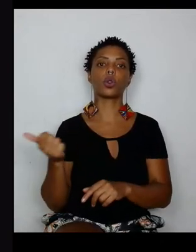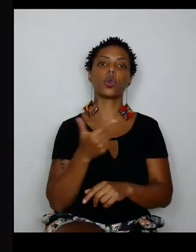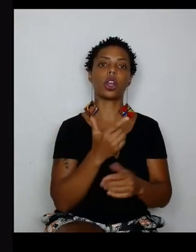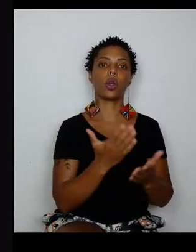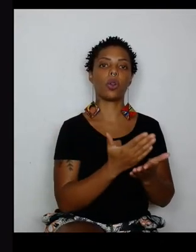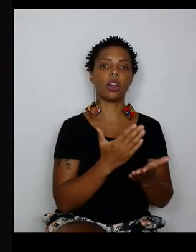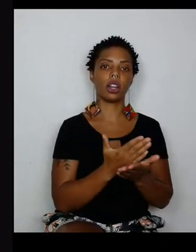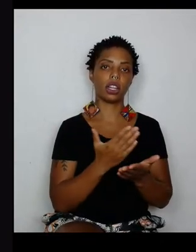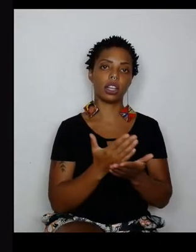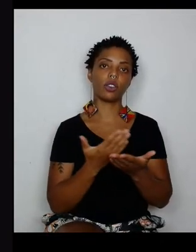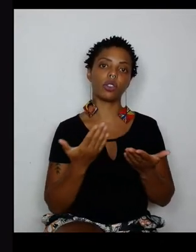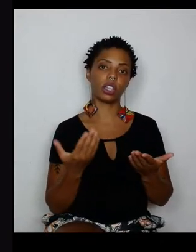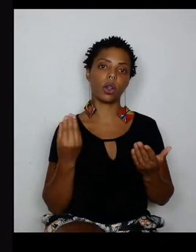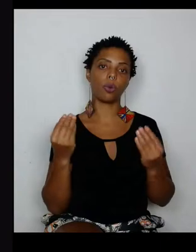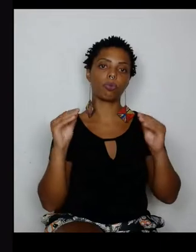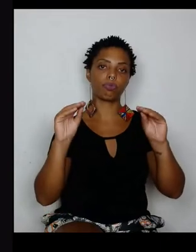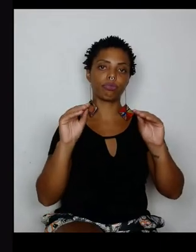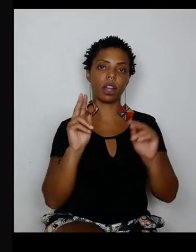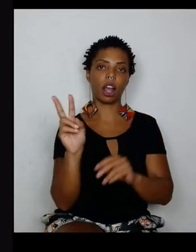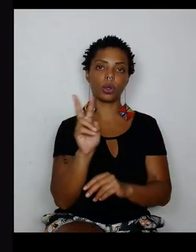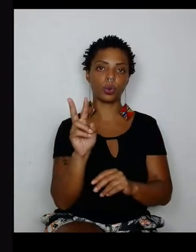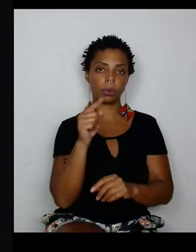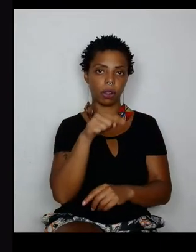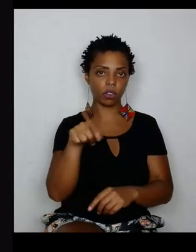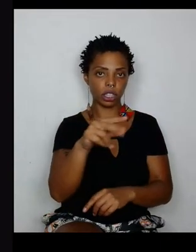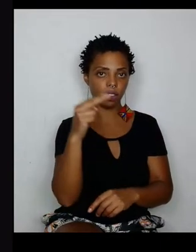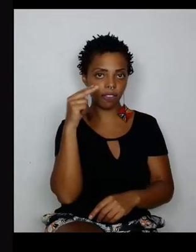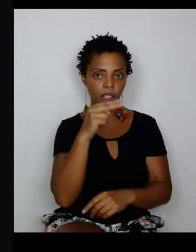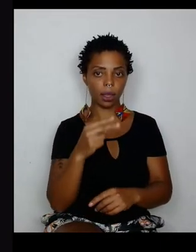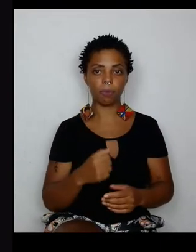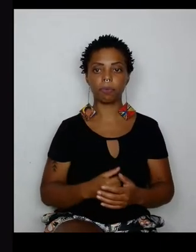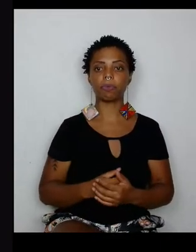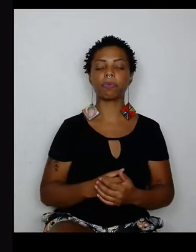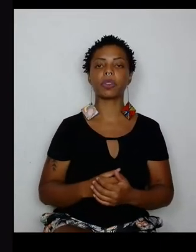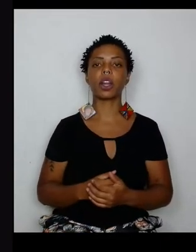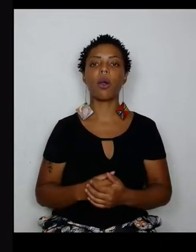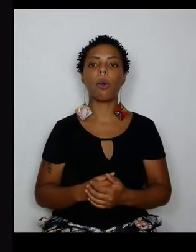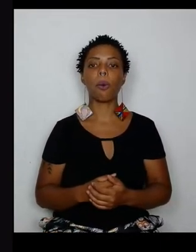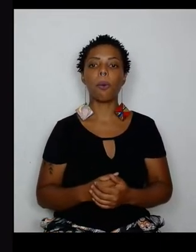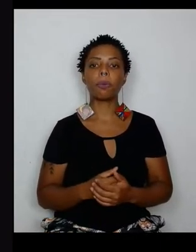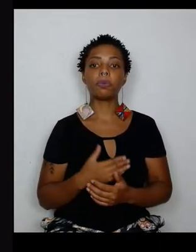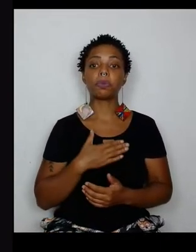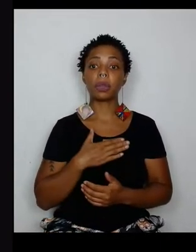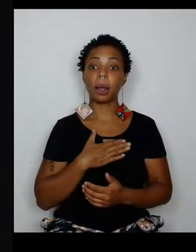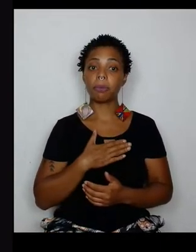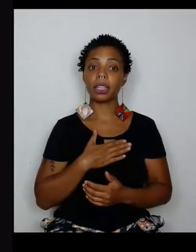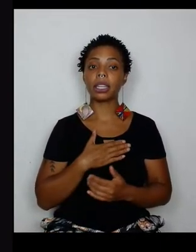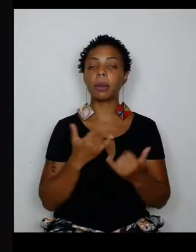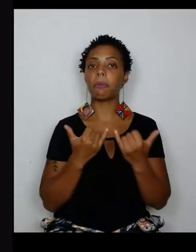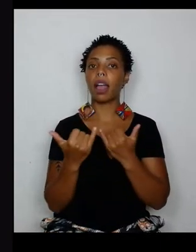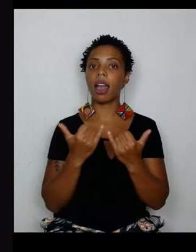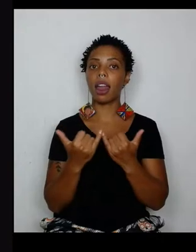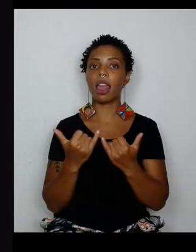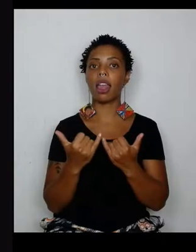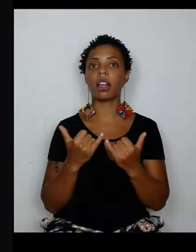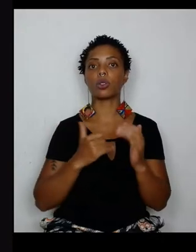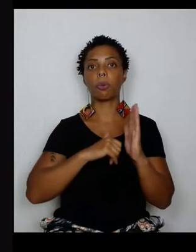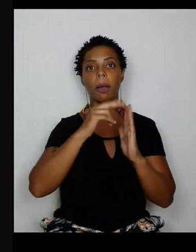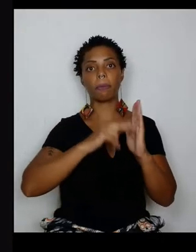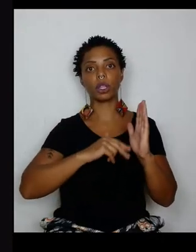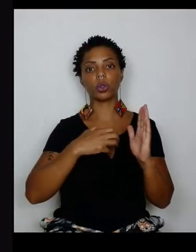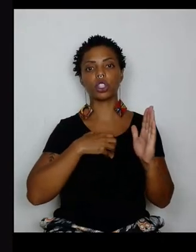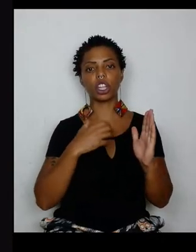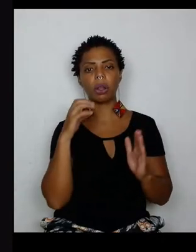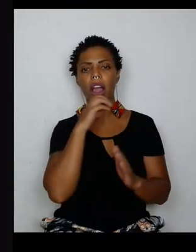my eyes it looks quickly and carelessly painted the positioning of the body is awkward the arm